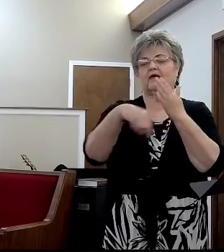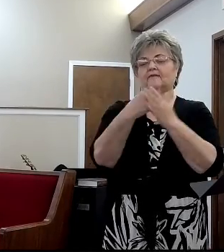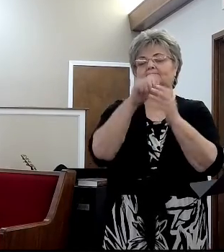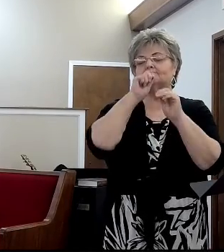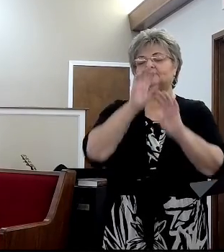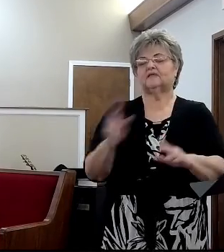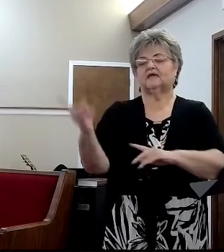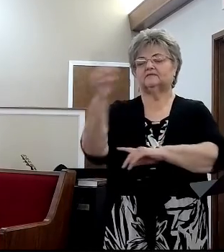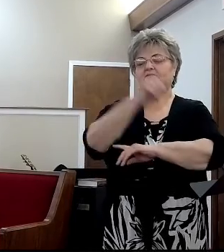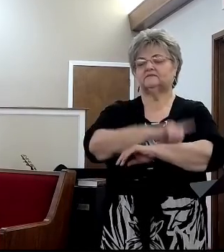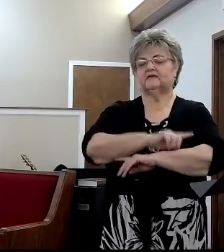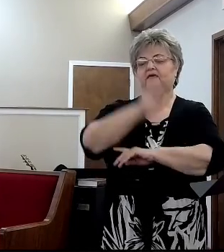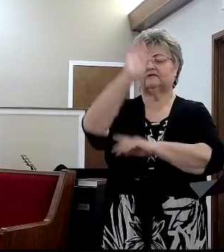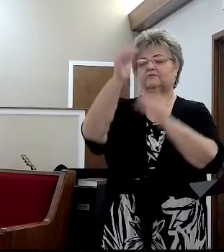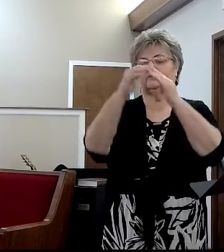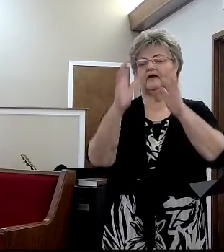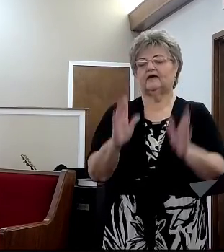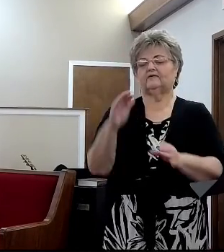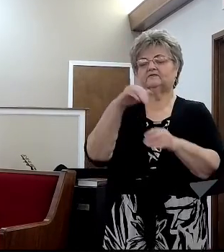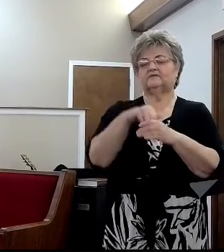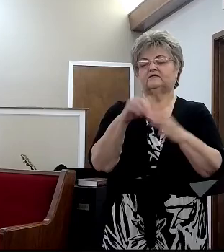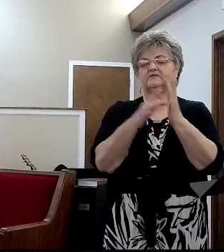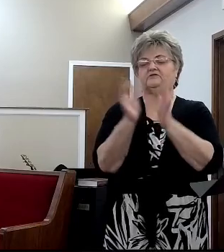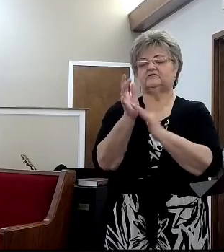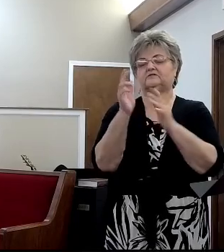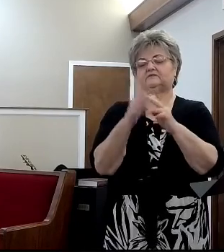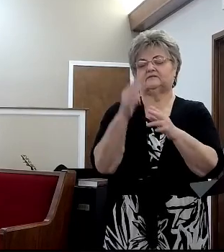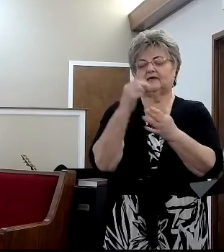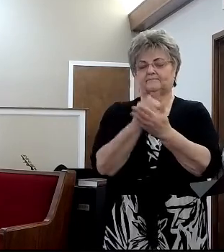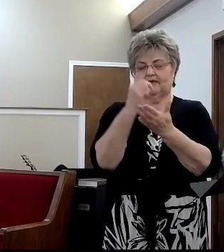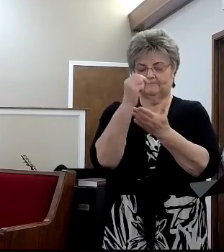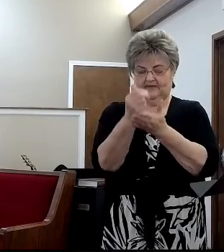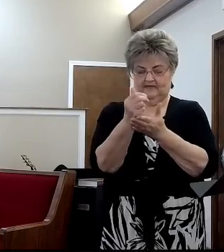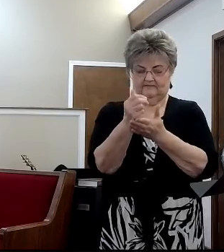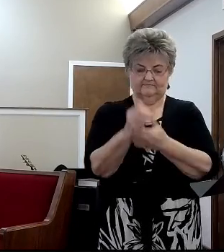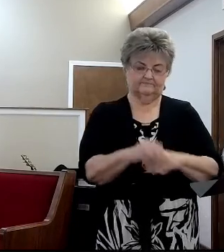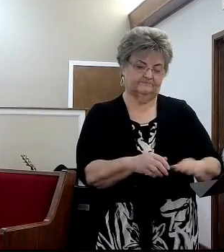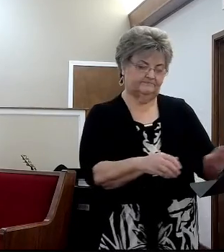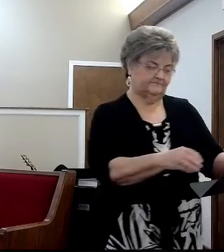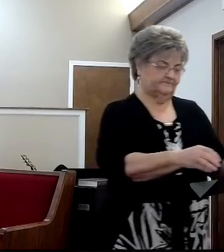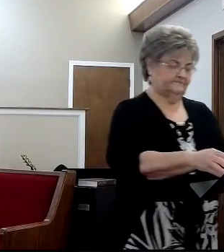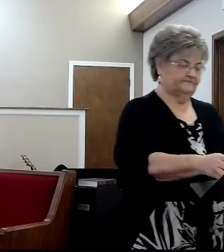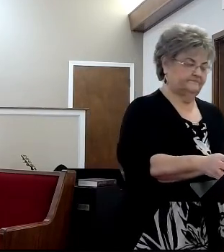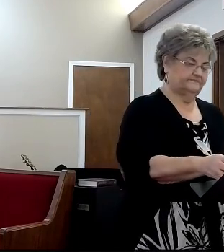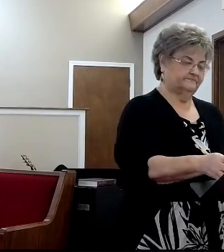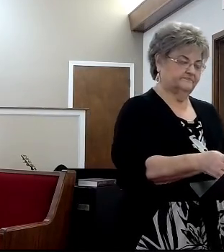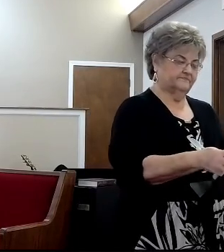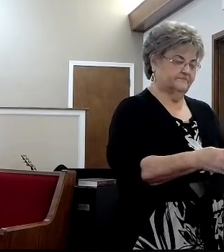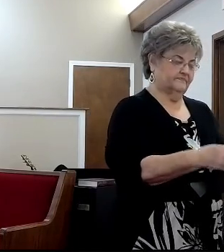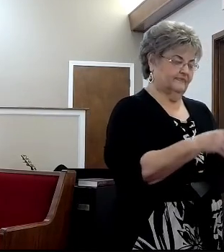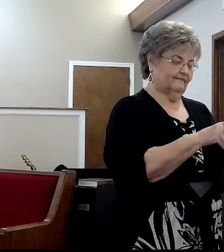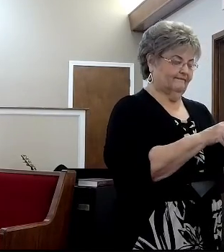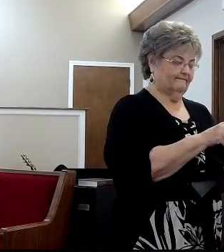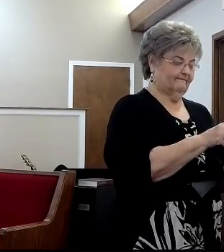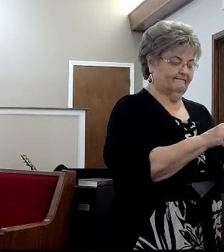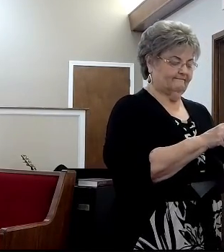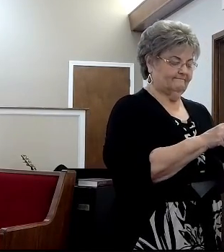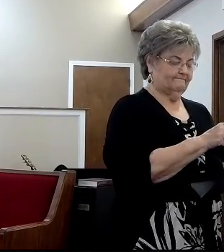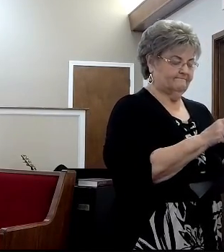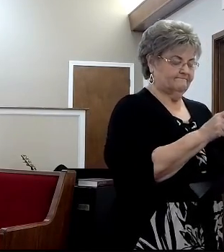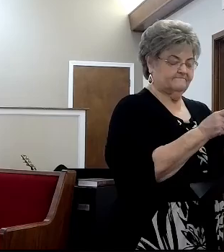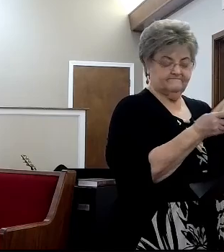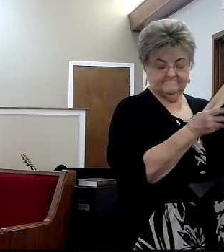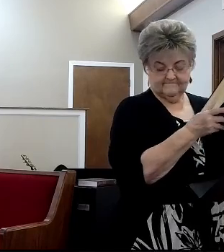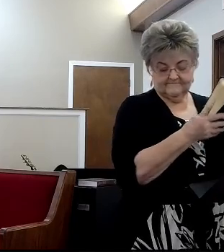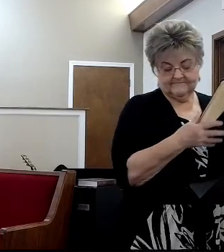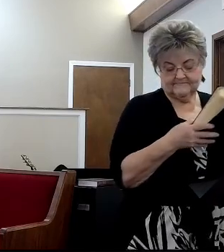in your house as we continue to worship and praise you. In Jesus' name, amen. That's all I have for you this morning. I hope